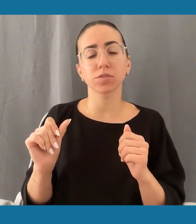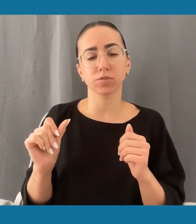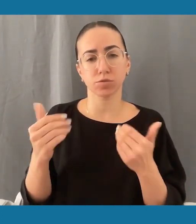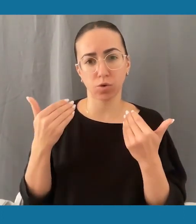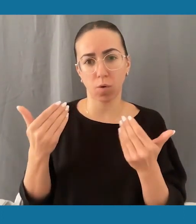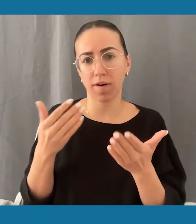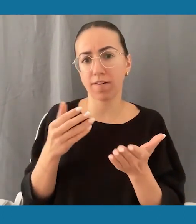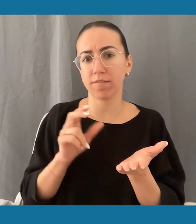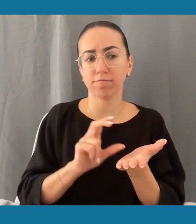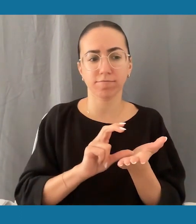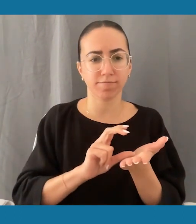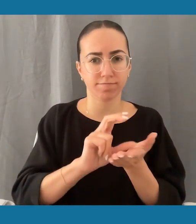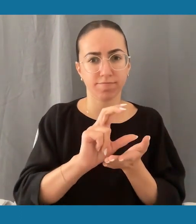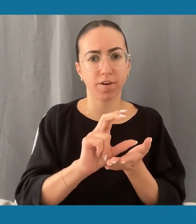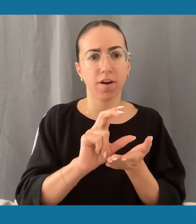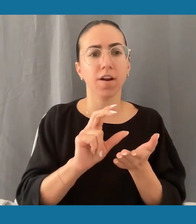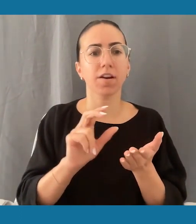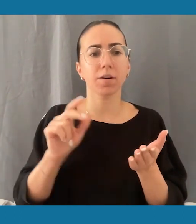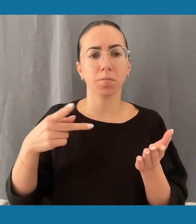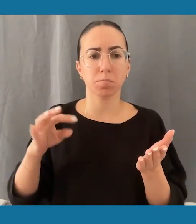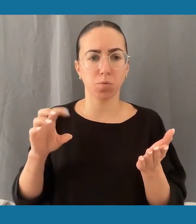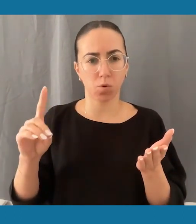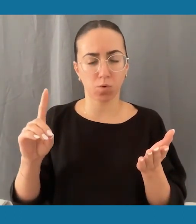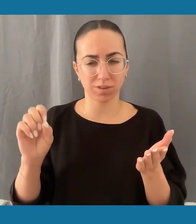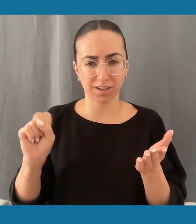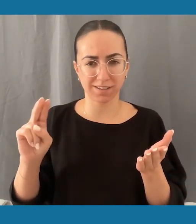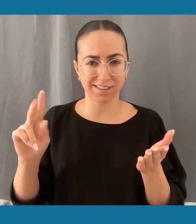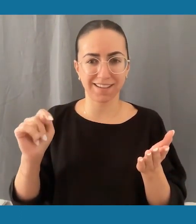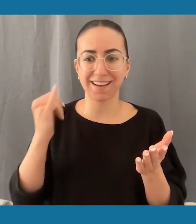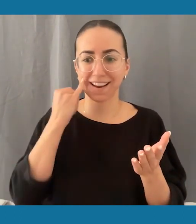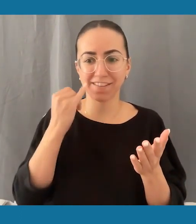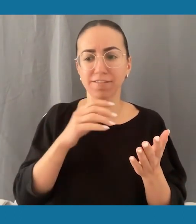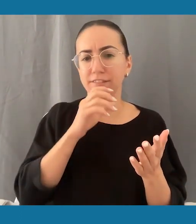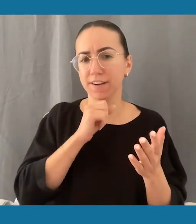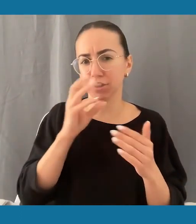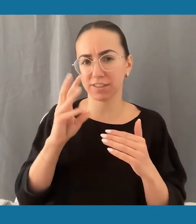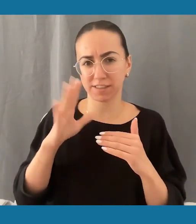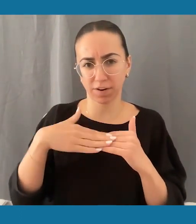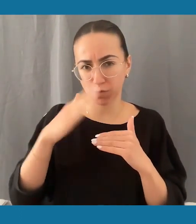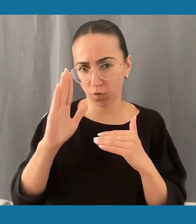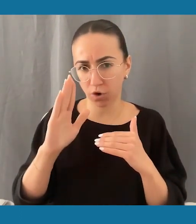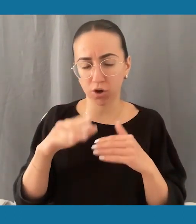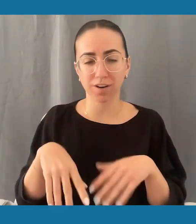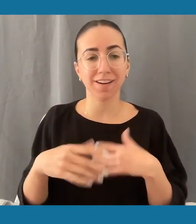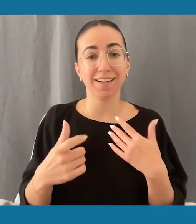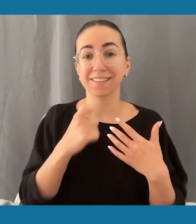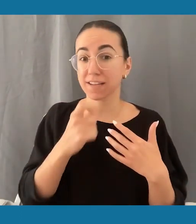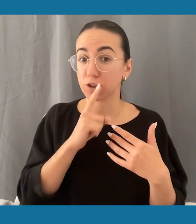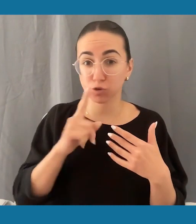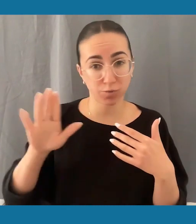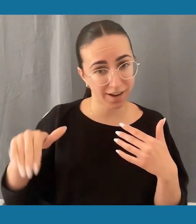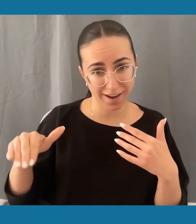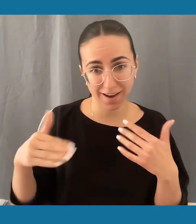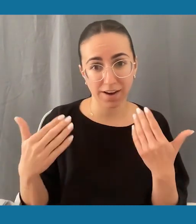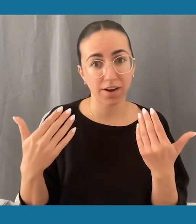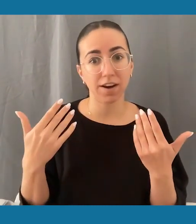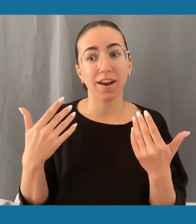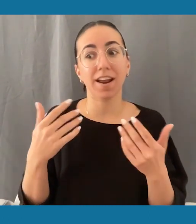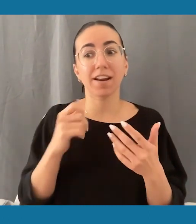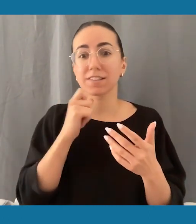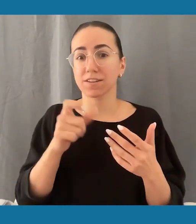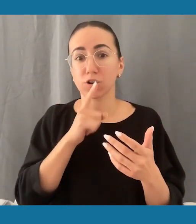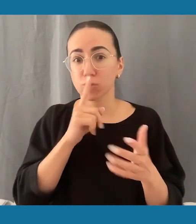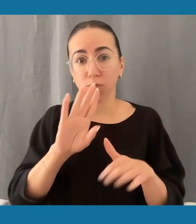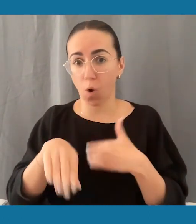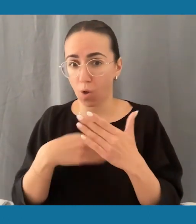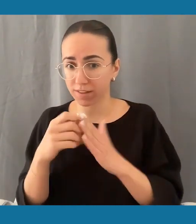a pooled supplemental needs trust, even if they are 65 and over. That is not true yet, and it is not true in every state.